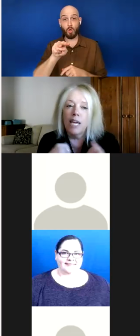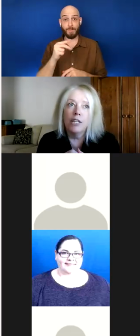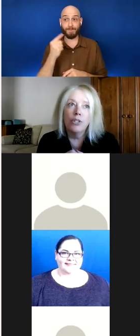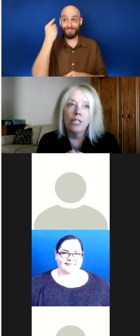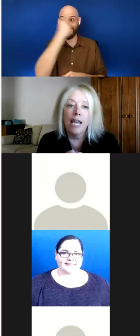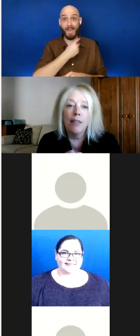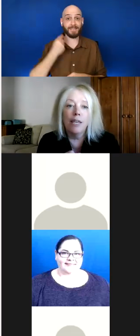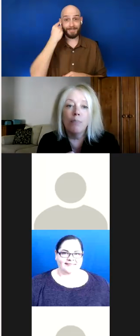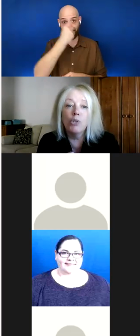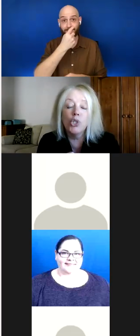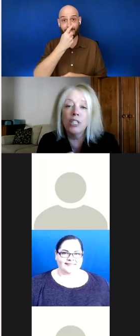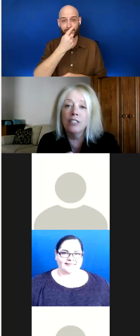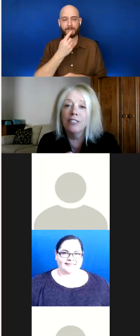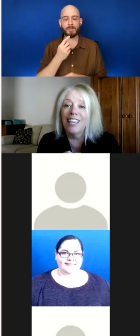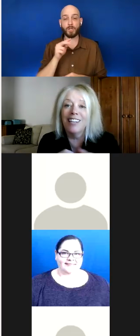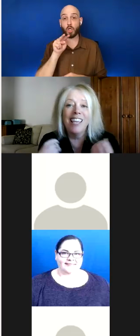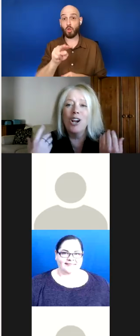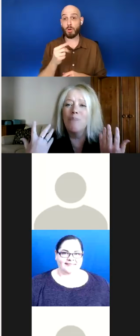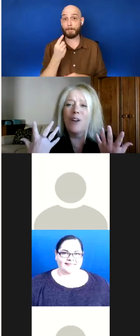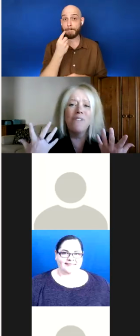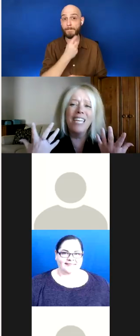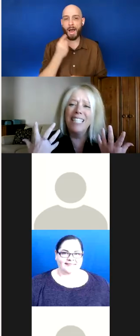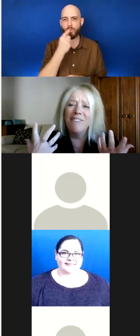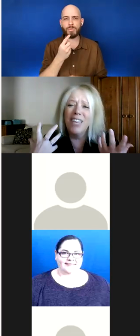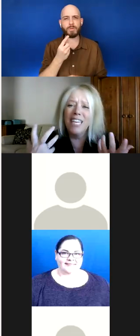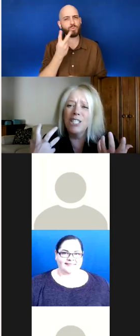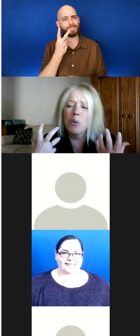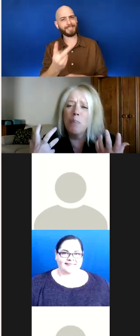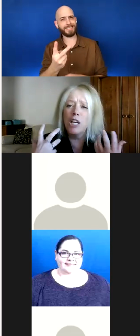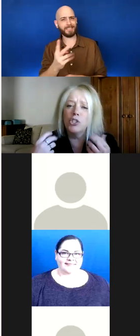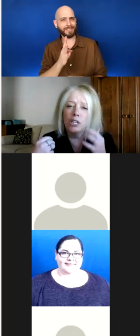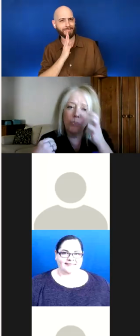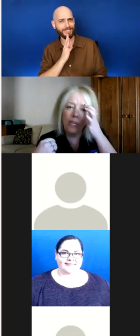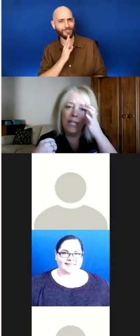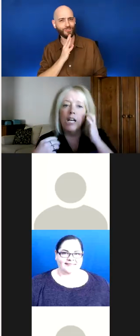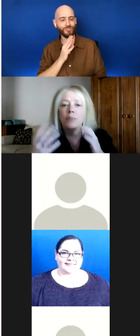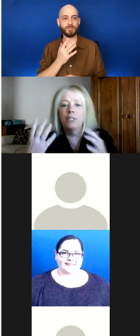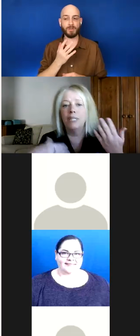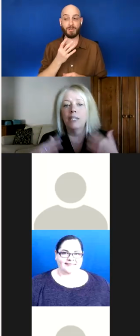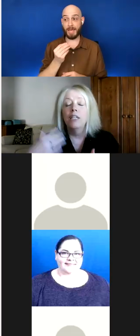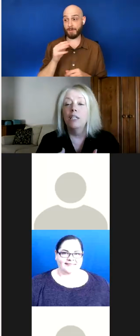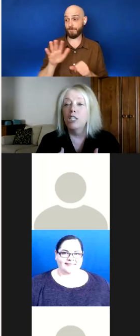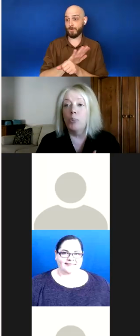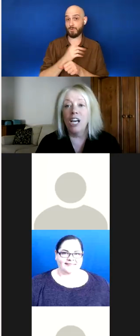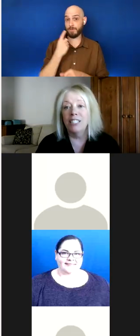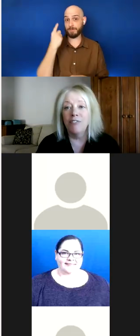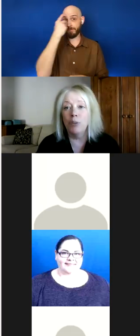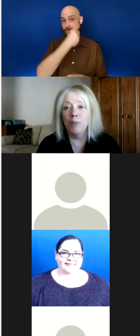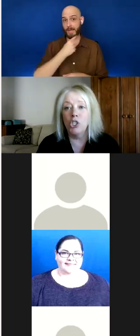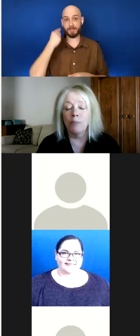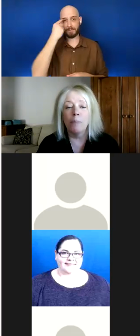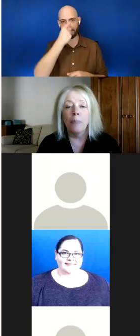so I can understand the emotions, and our face conveys so much, and it really helps me to